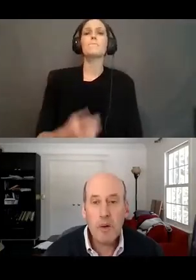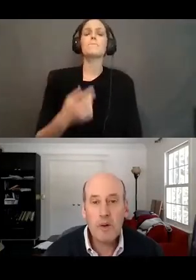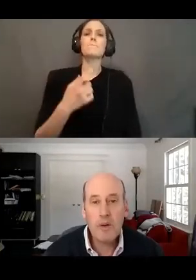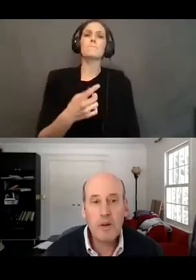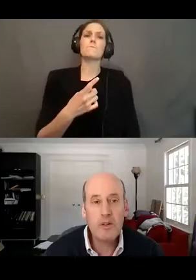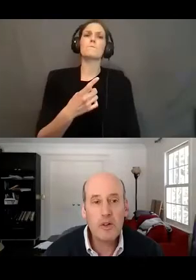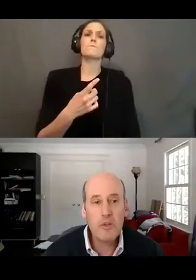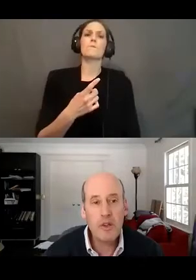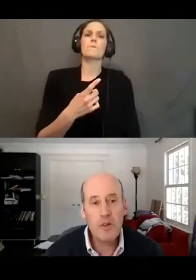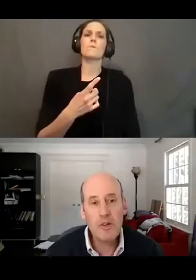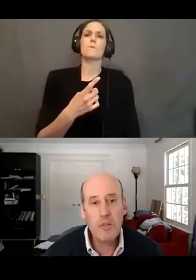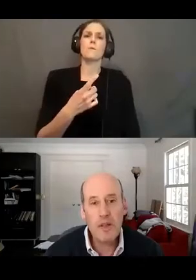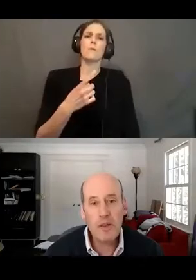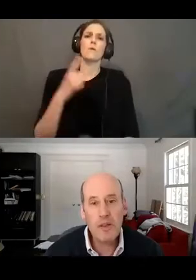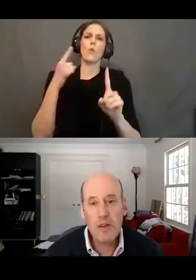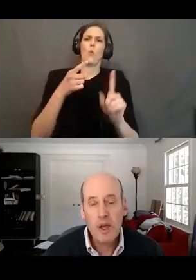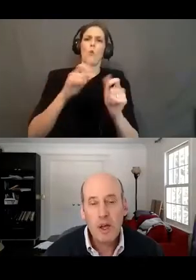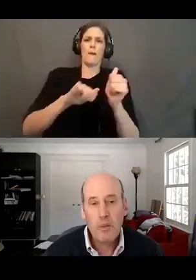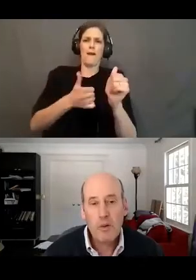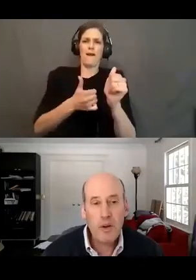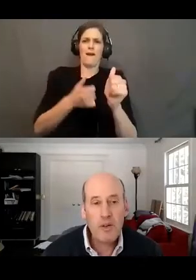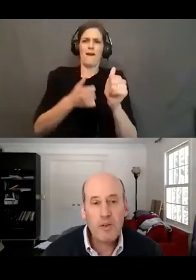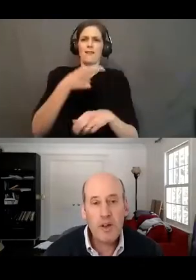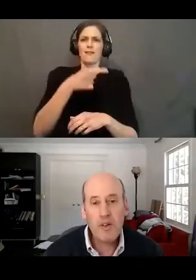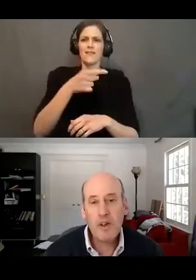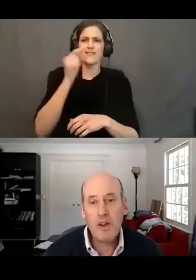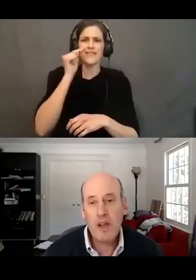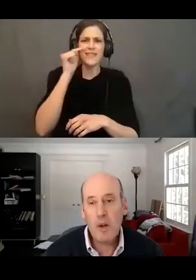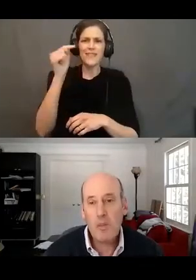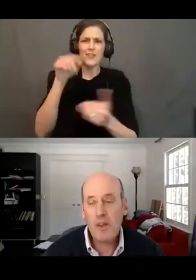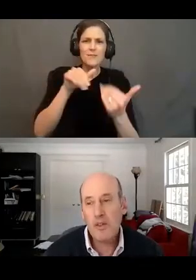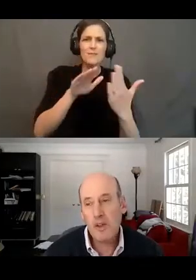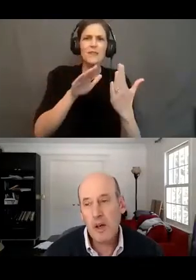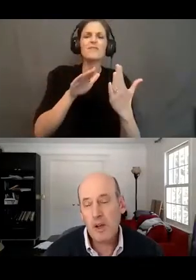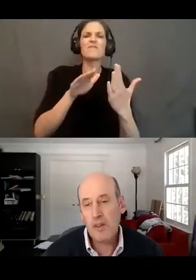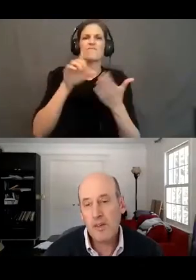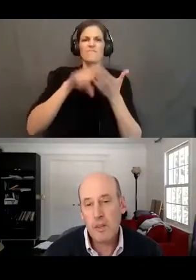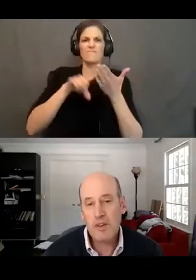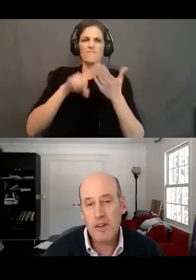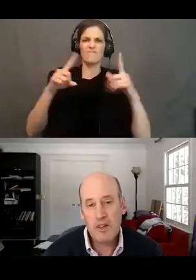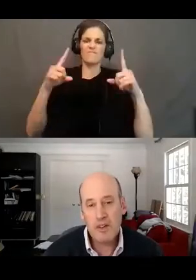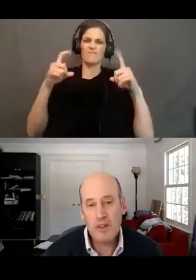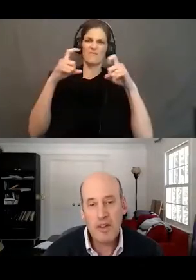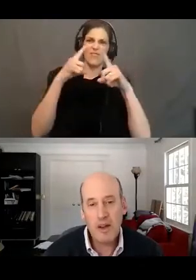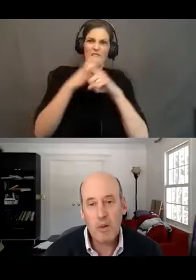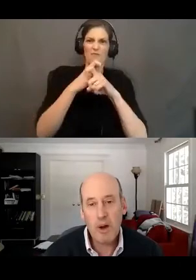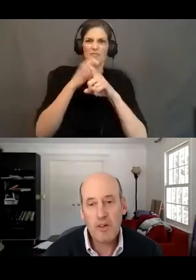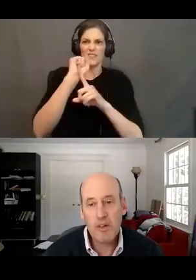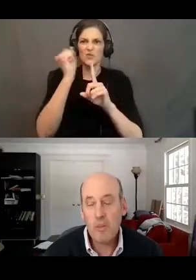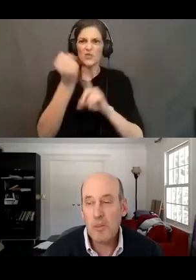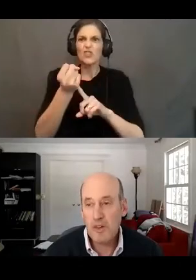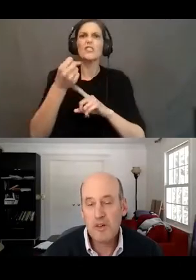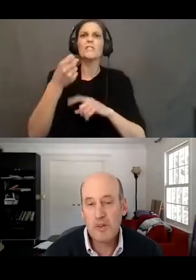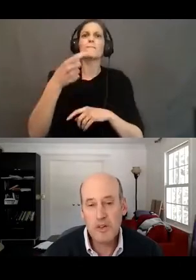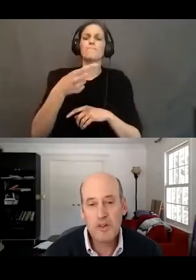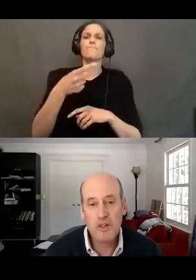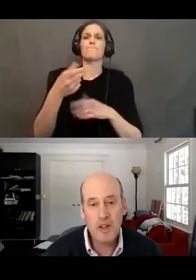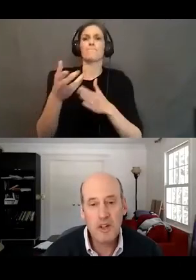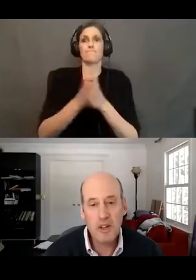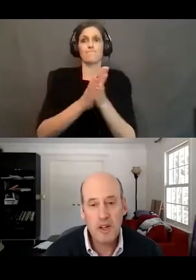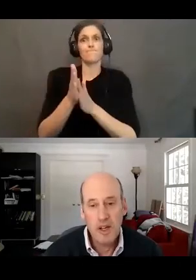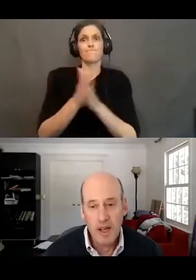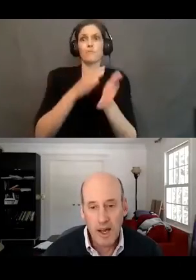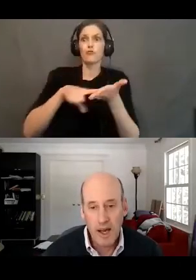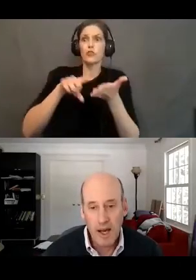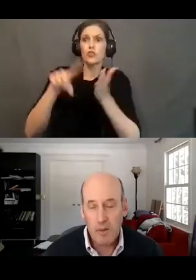behind what we're doing in terms of theories and methods, we're trying to investigate a complex phenomenon in STEM education, and that requires an ambitious research